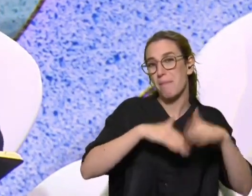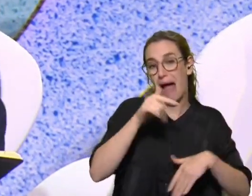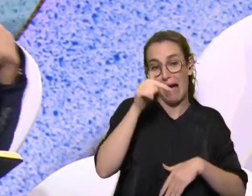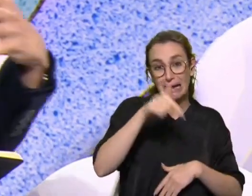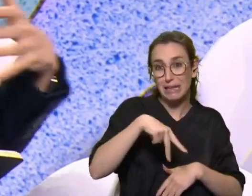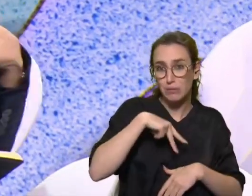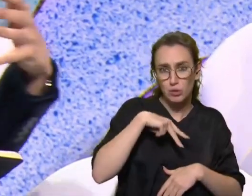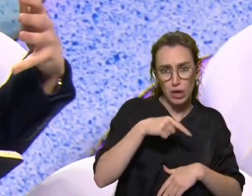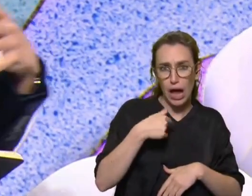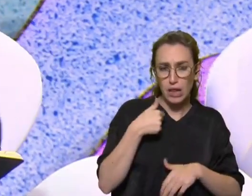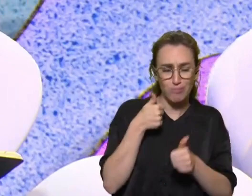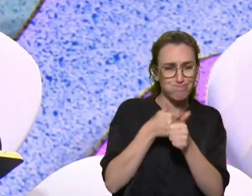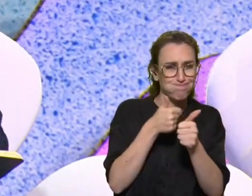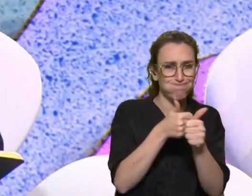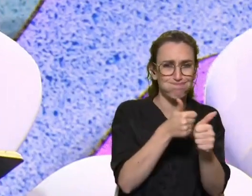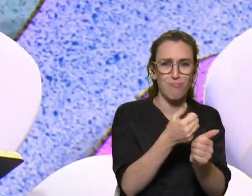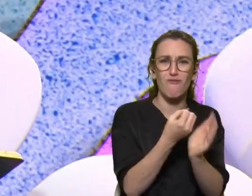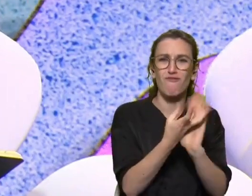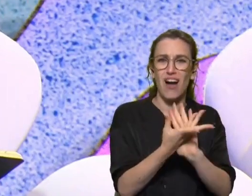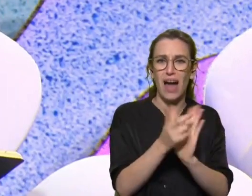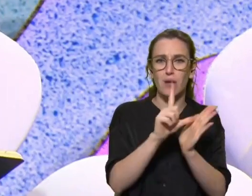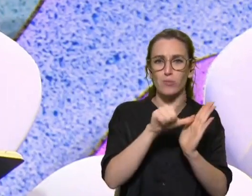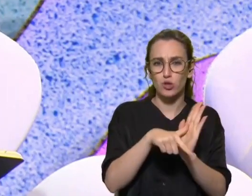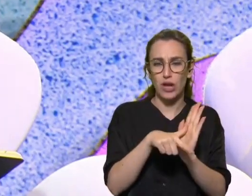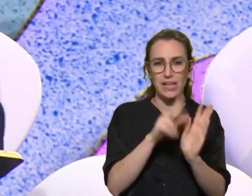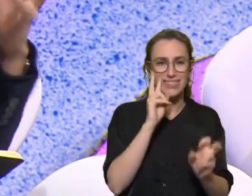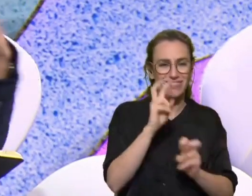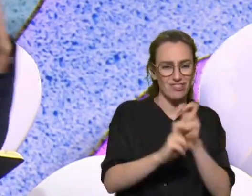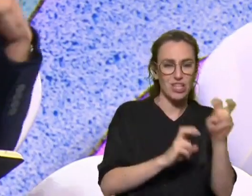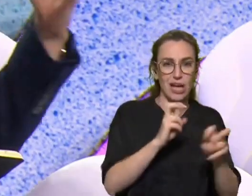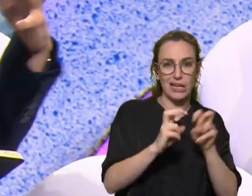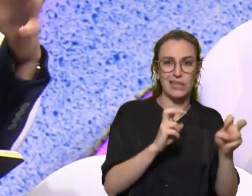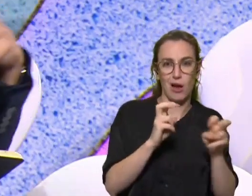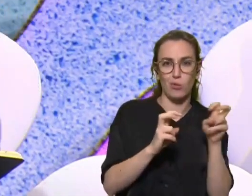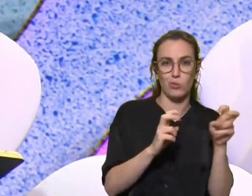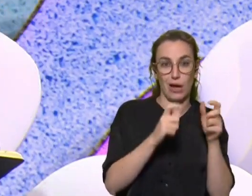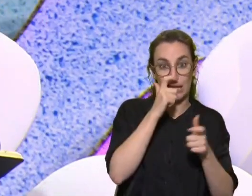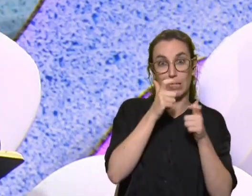in Portugal, I have accompanied a number of